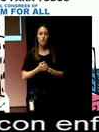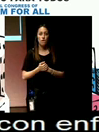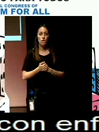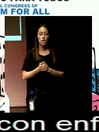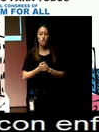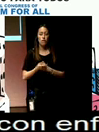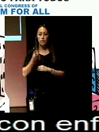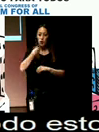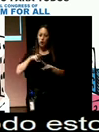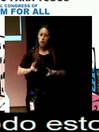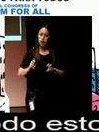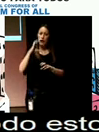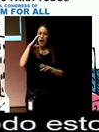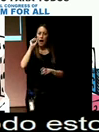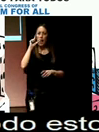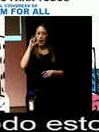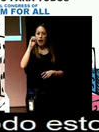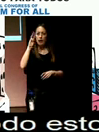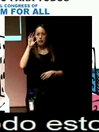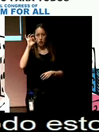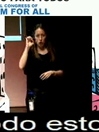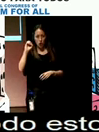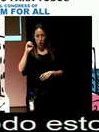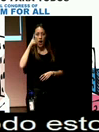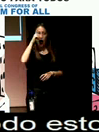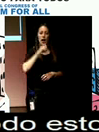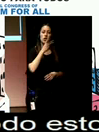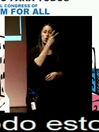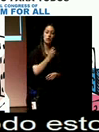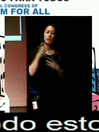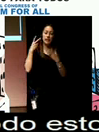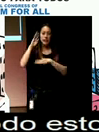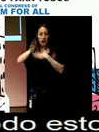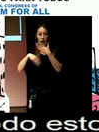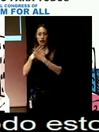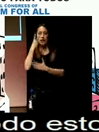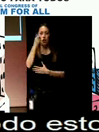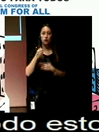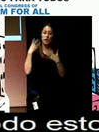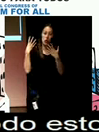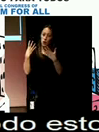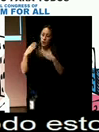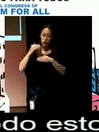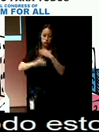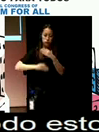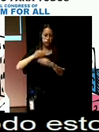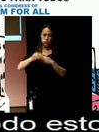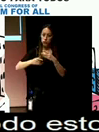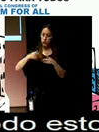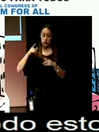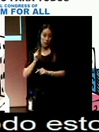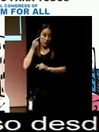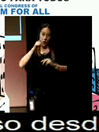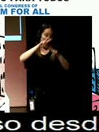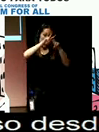until 2009, been under a process of research. Some of you here present were also invited